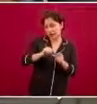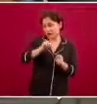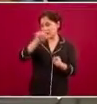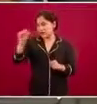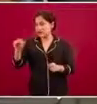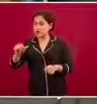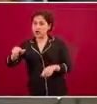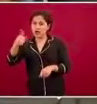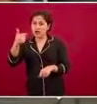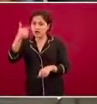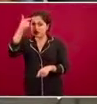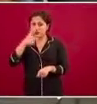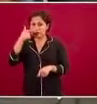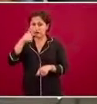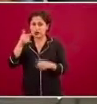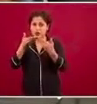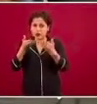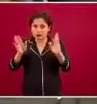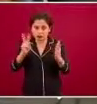from